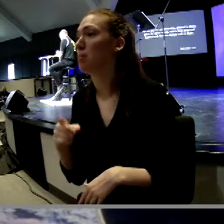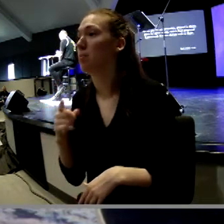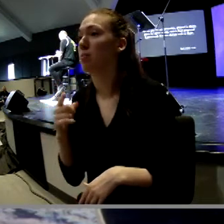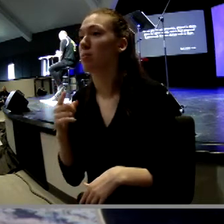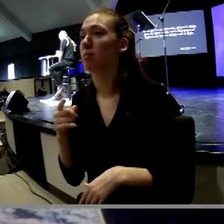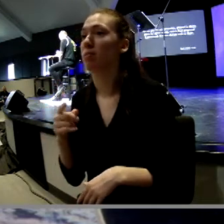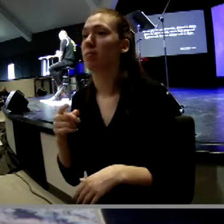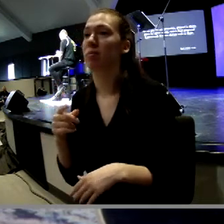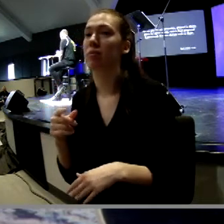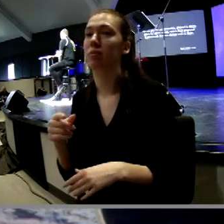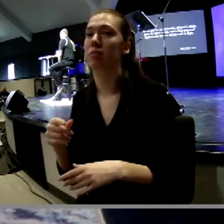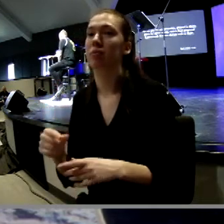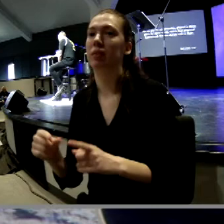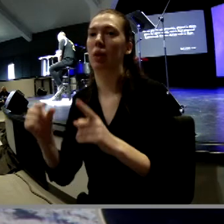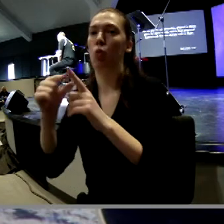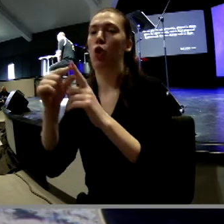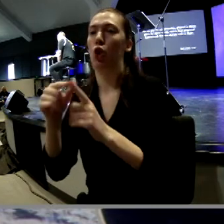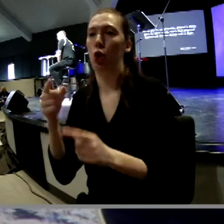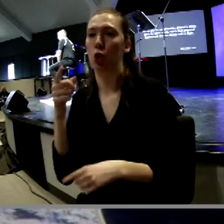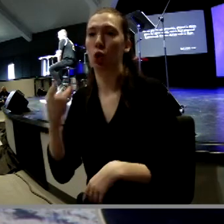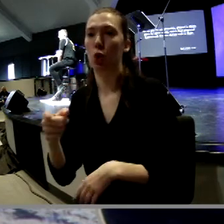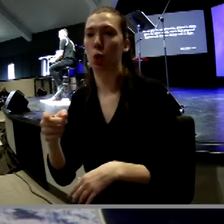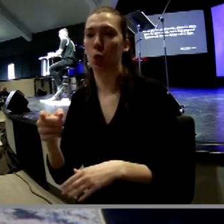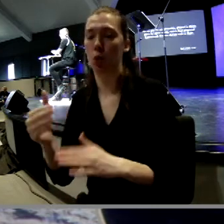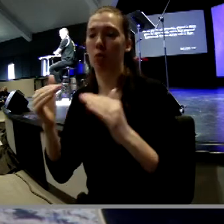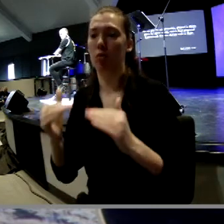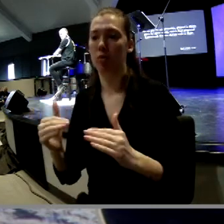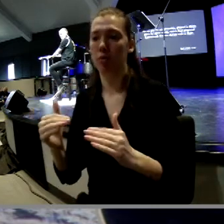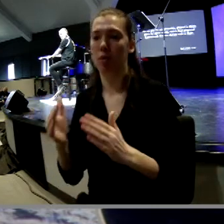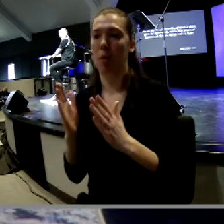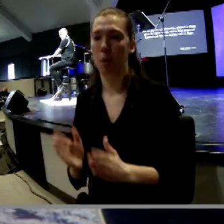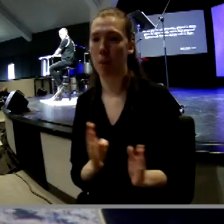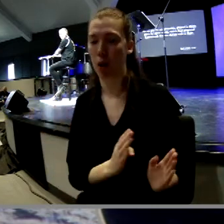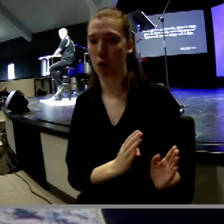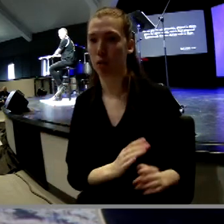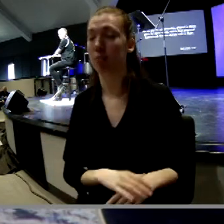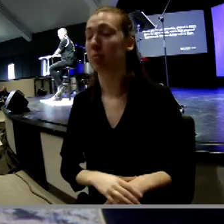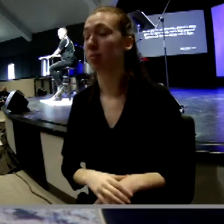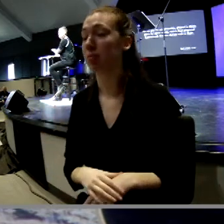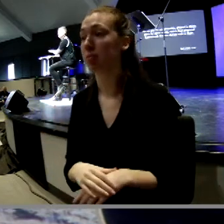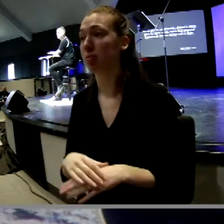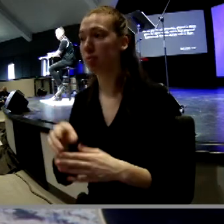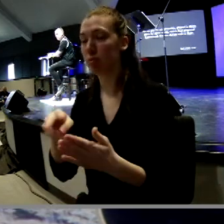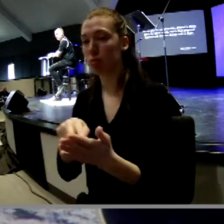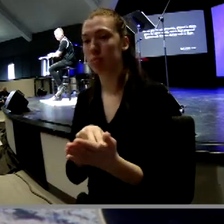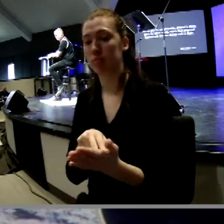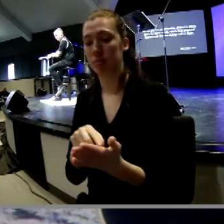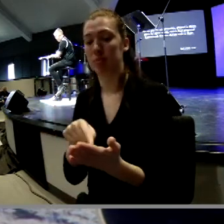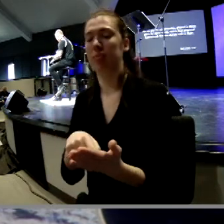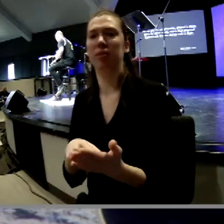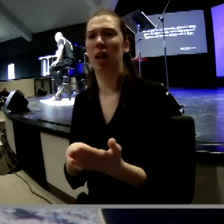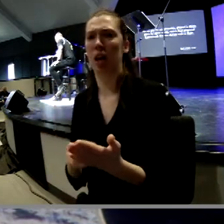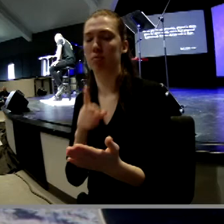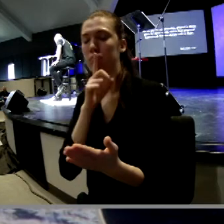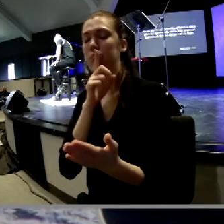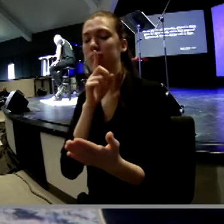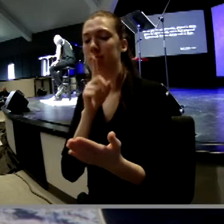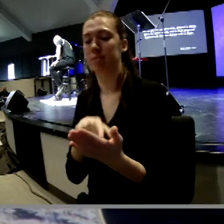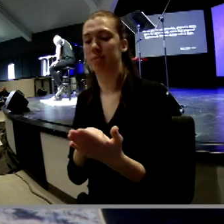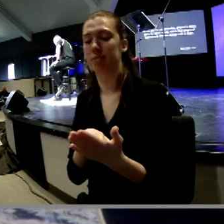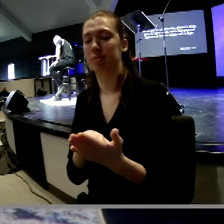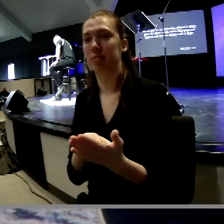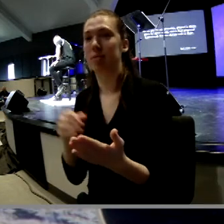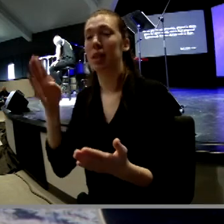prepared. It's not, and it doesn't read this, okay? Ephesians 2:10 doesn't say this.